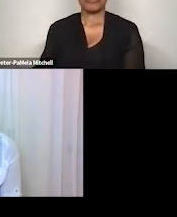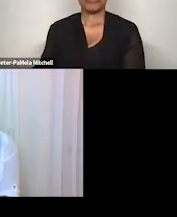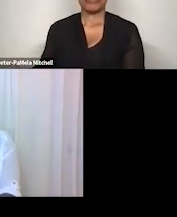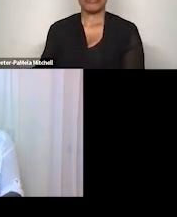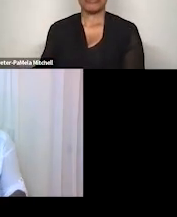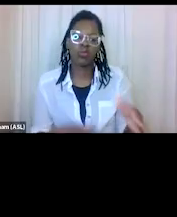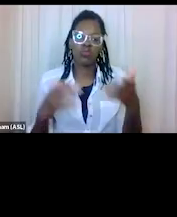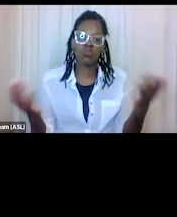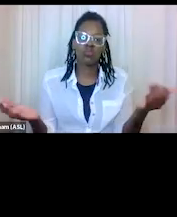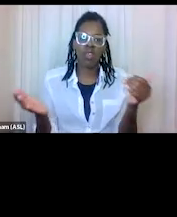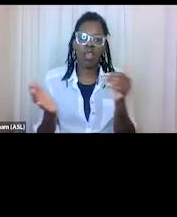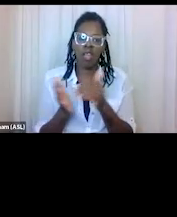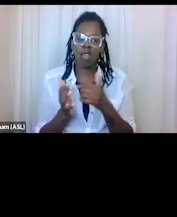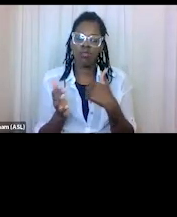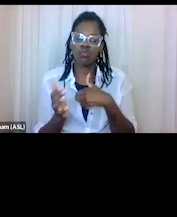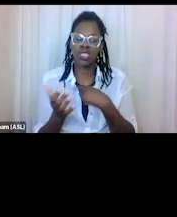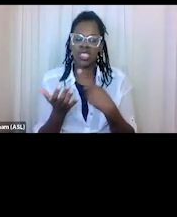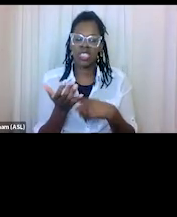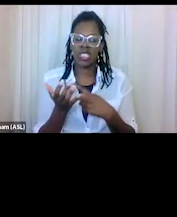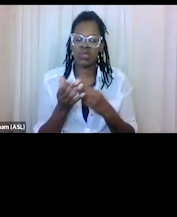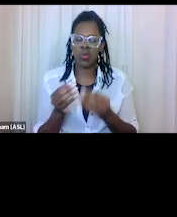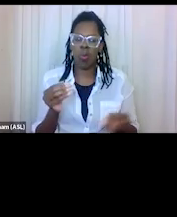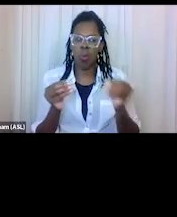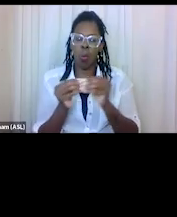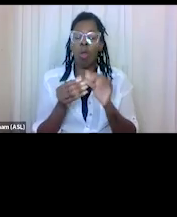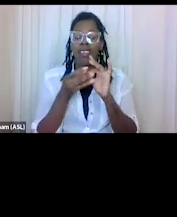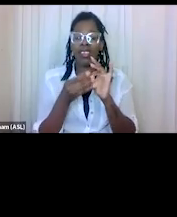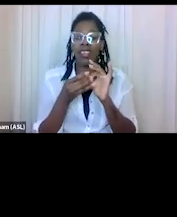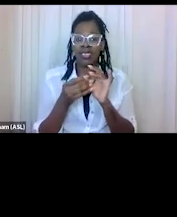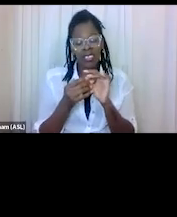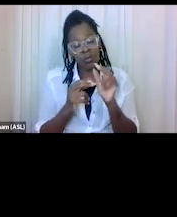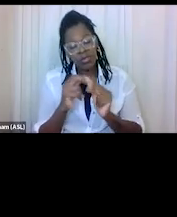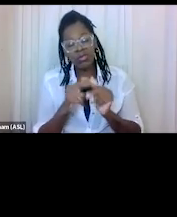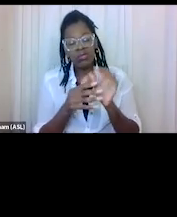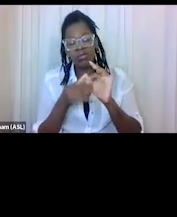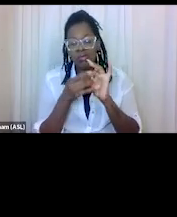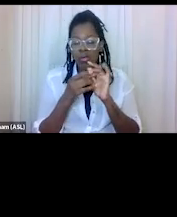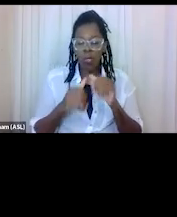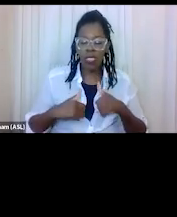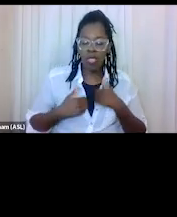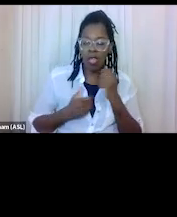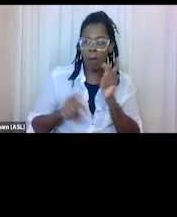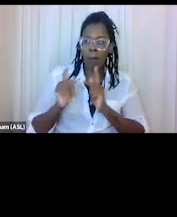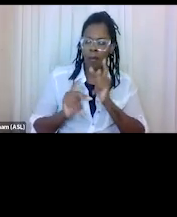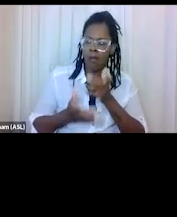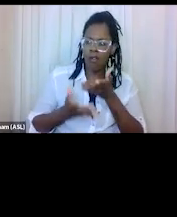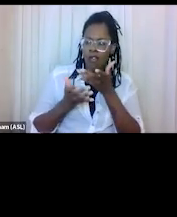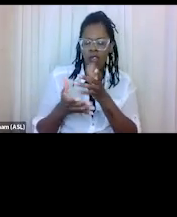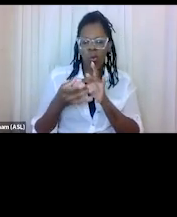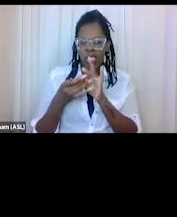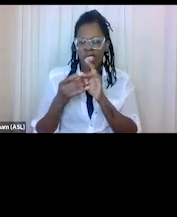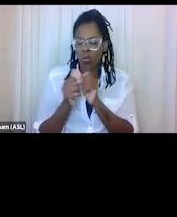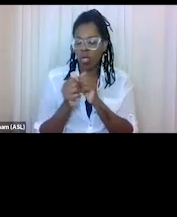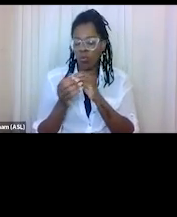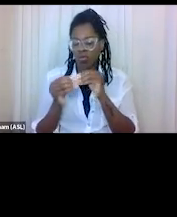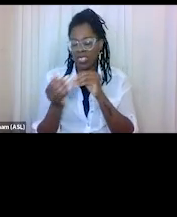So again, to just talk a little bit more, so connection. Building rapport and attachment with young people offers them a relationship with a provider